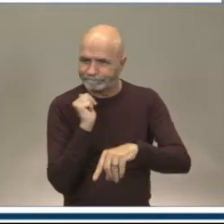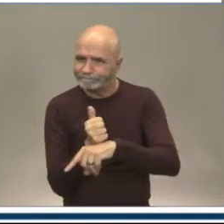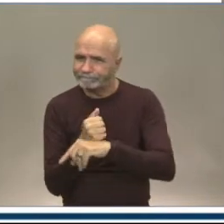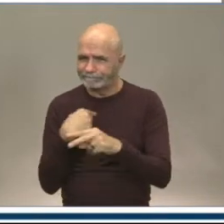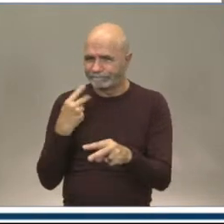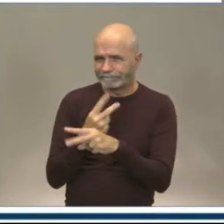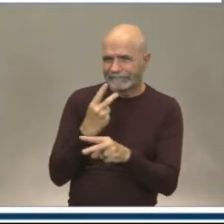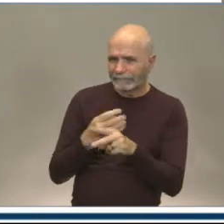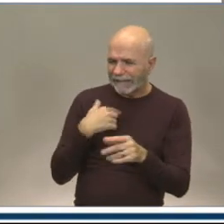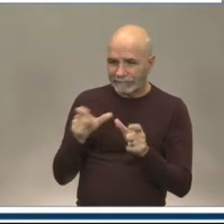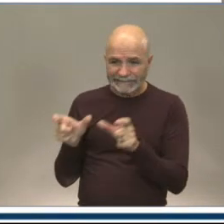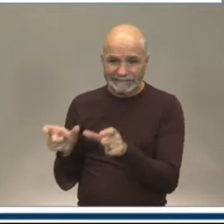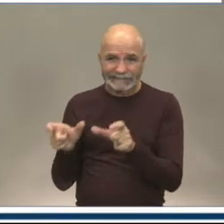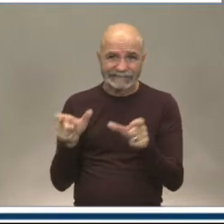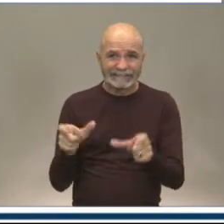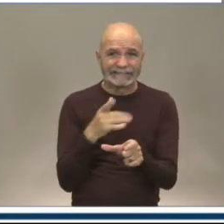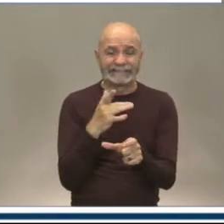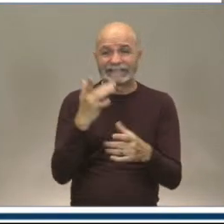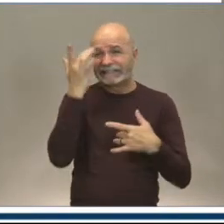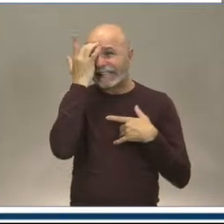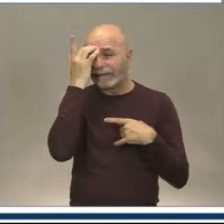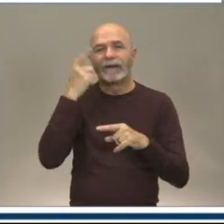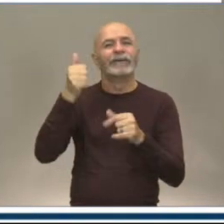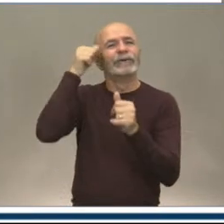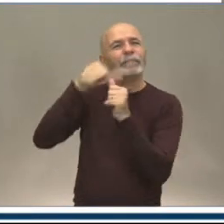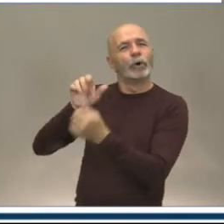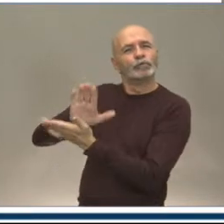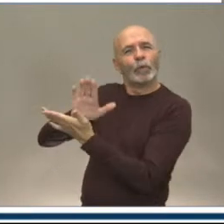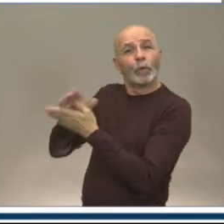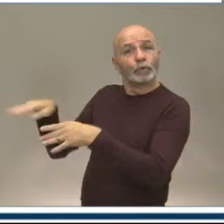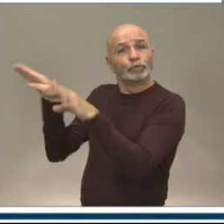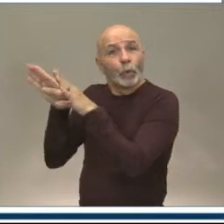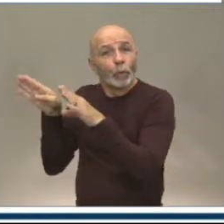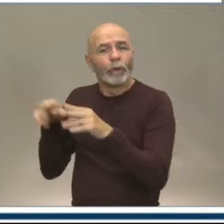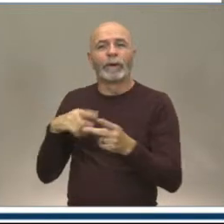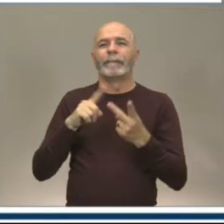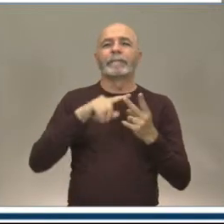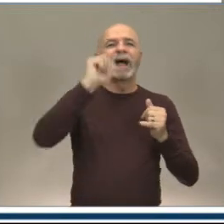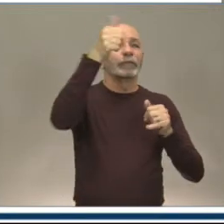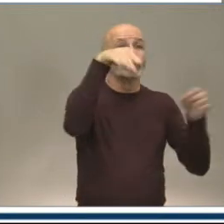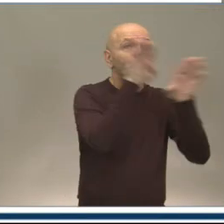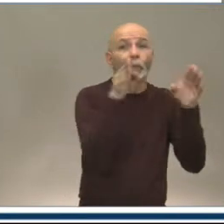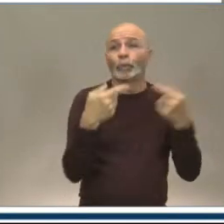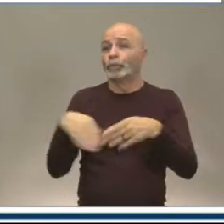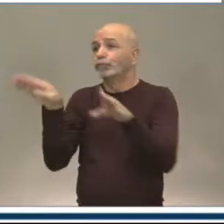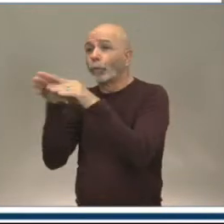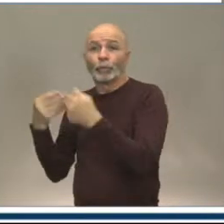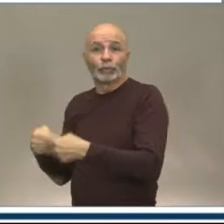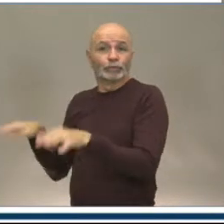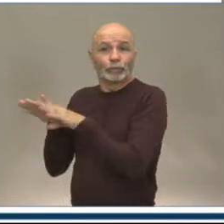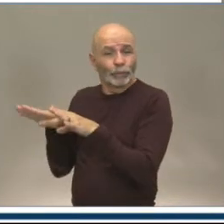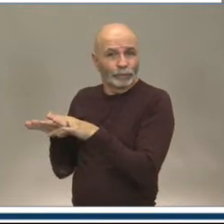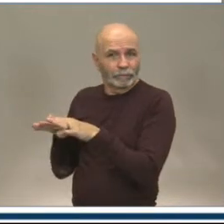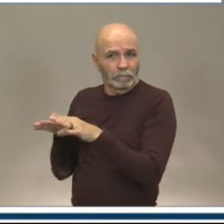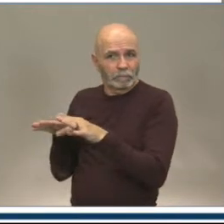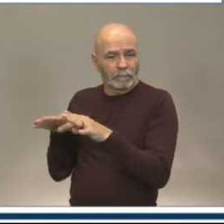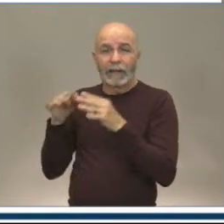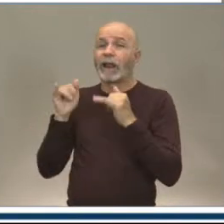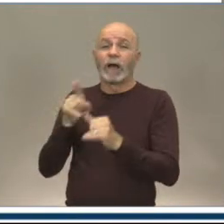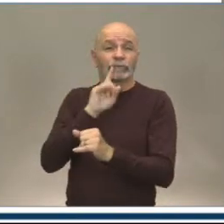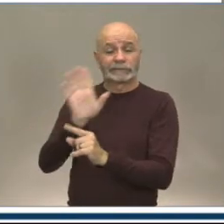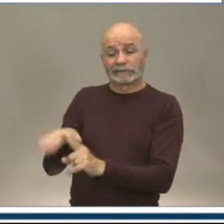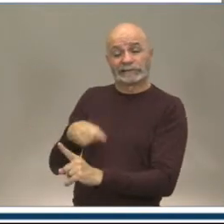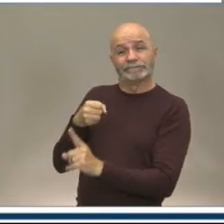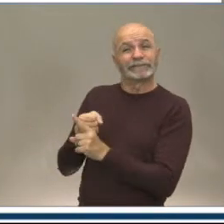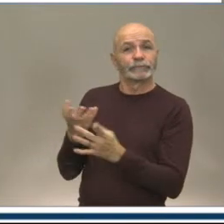it's closing schools, restricting activities, have had substantive physical, social, emotional impacts on children's